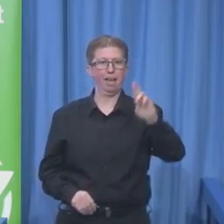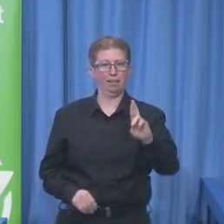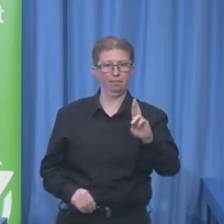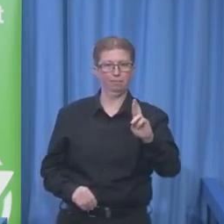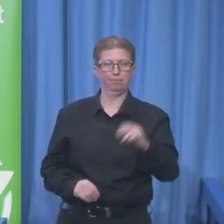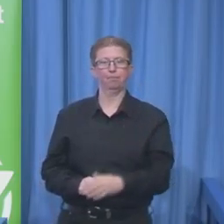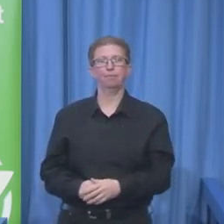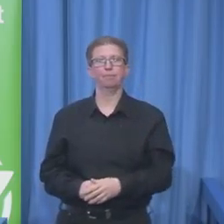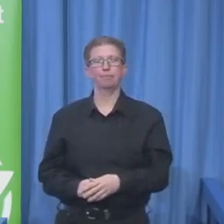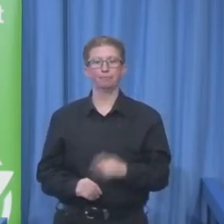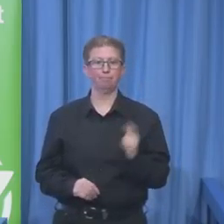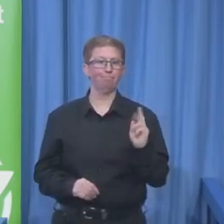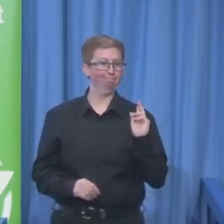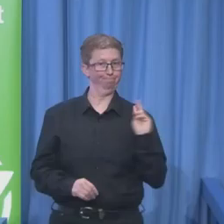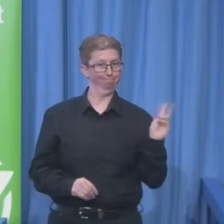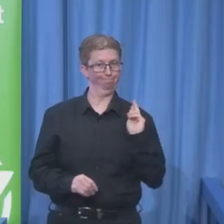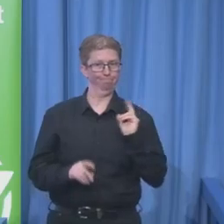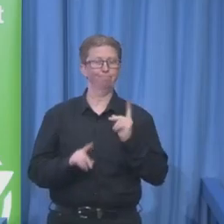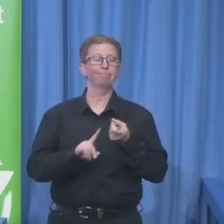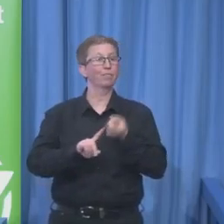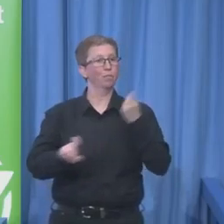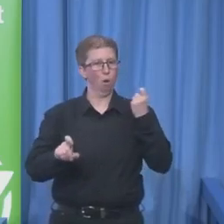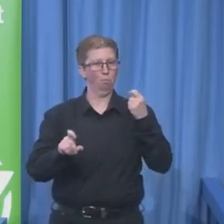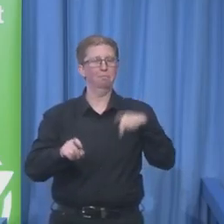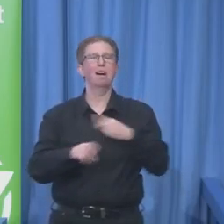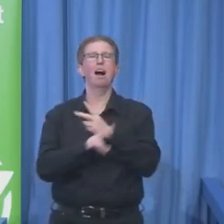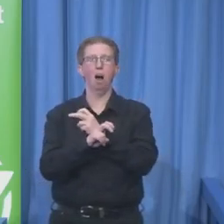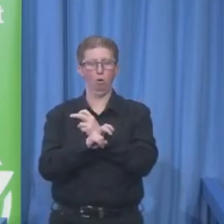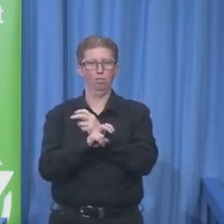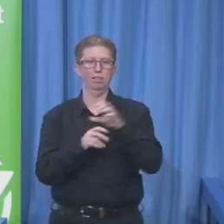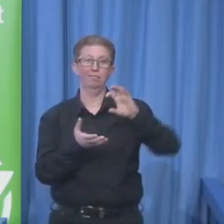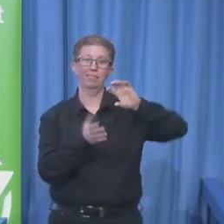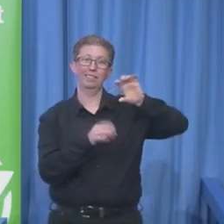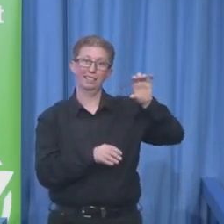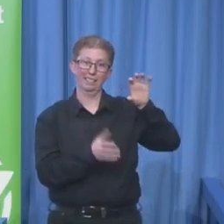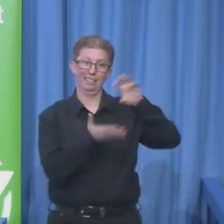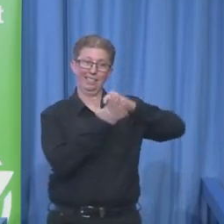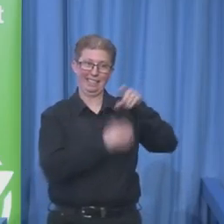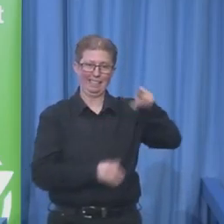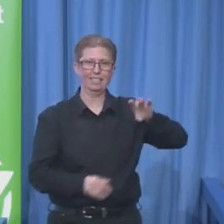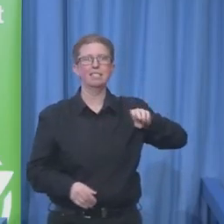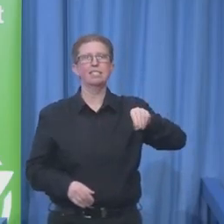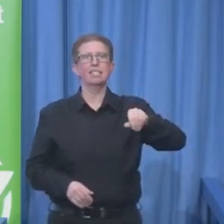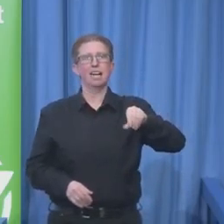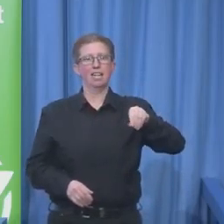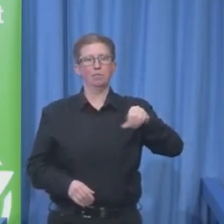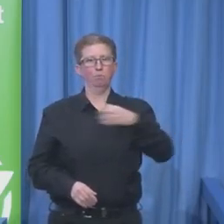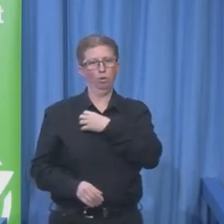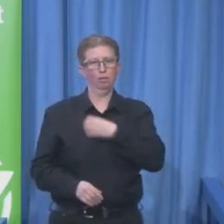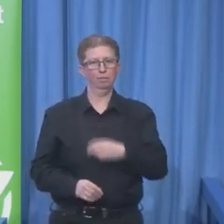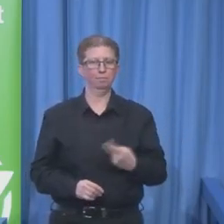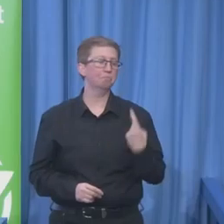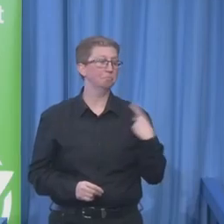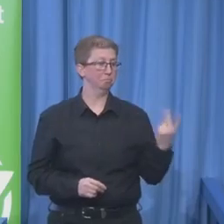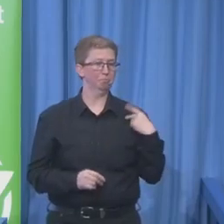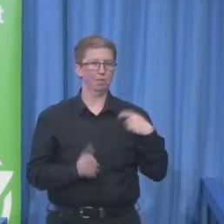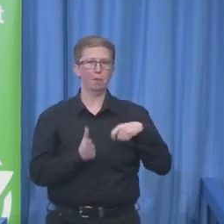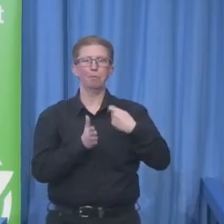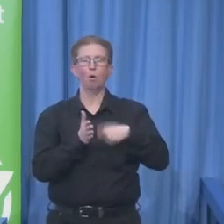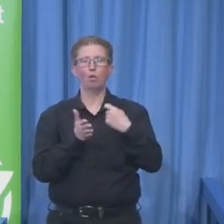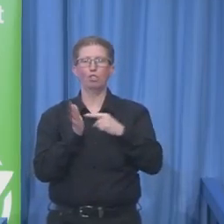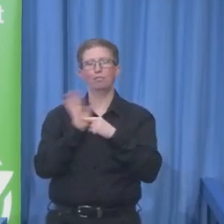and implemented the approach we will share with you today, and I'm responsible for research and development and international cooperation in